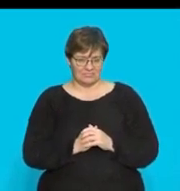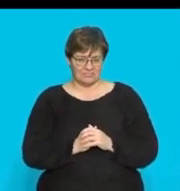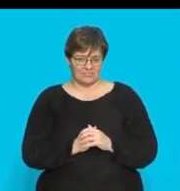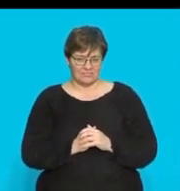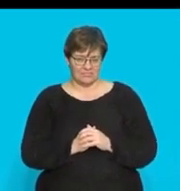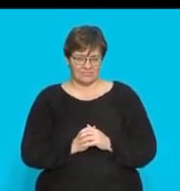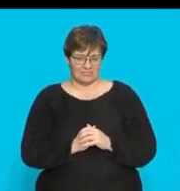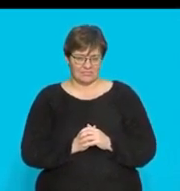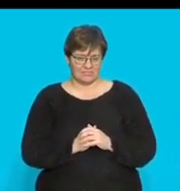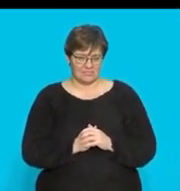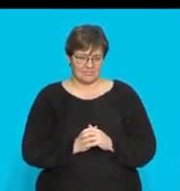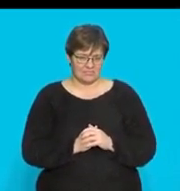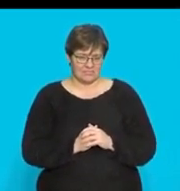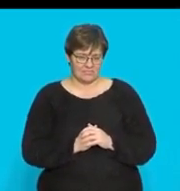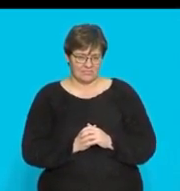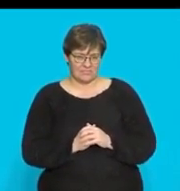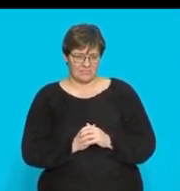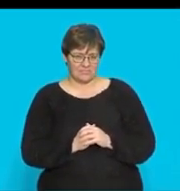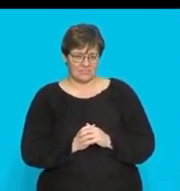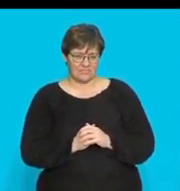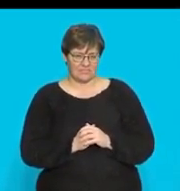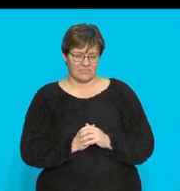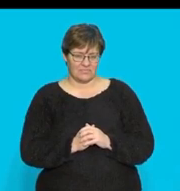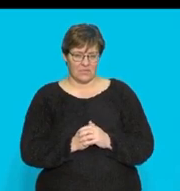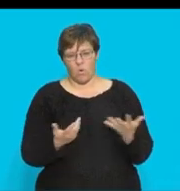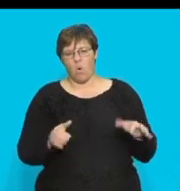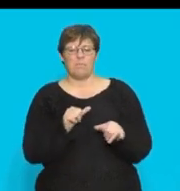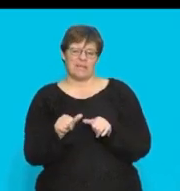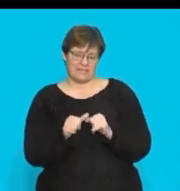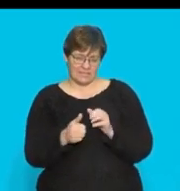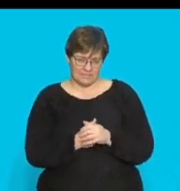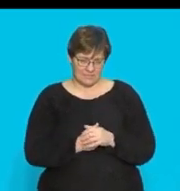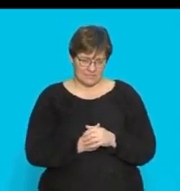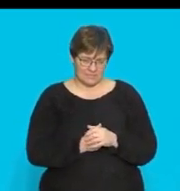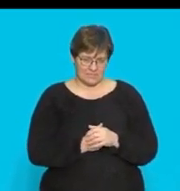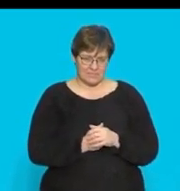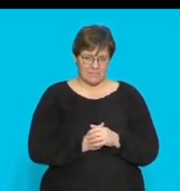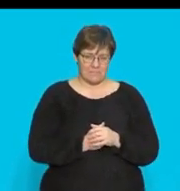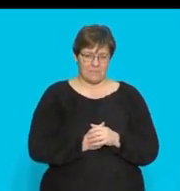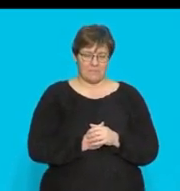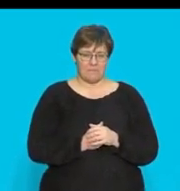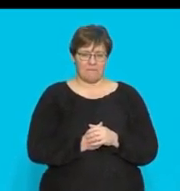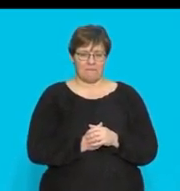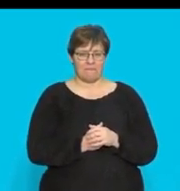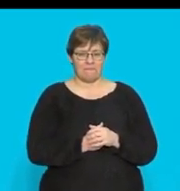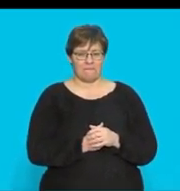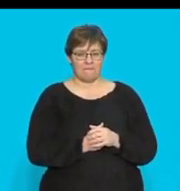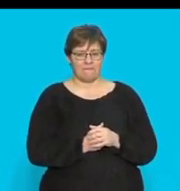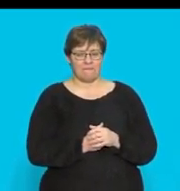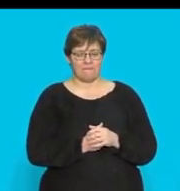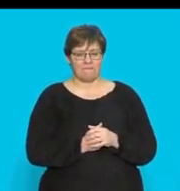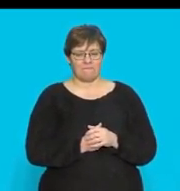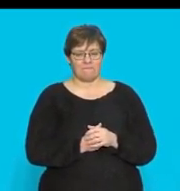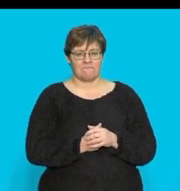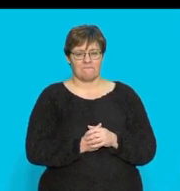until conditions are favorable, or better. I'm going to write that because then writing favorable is going